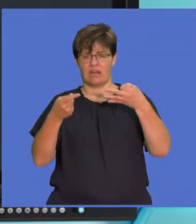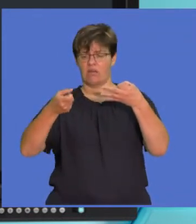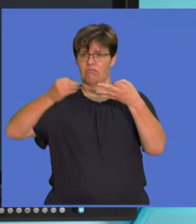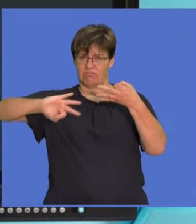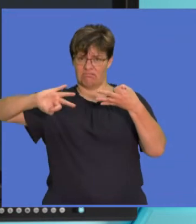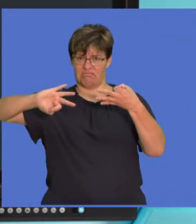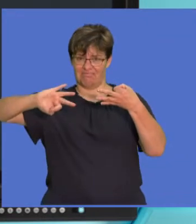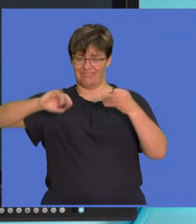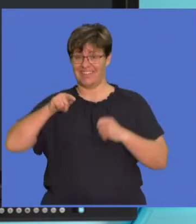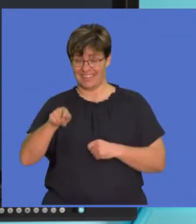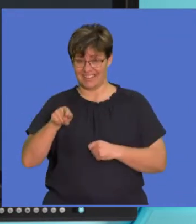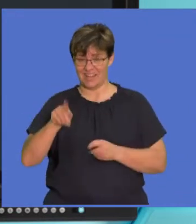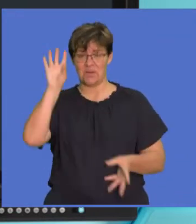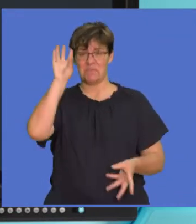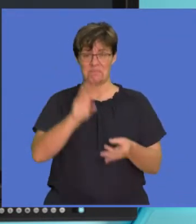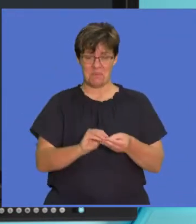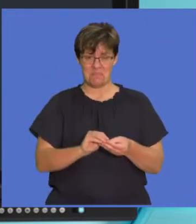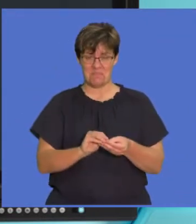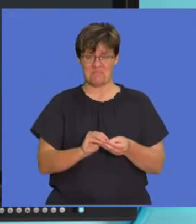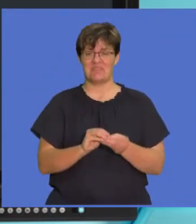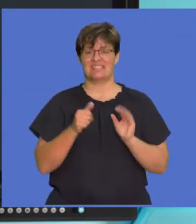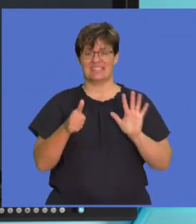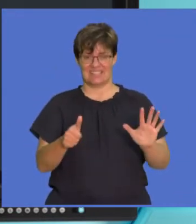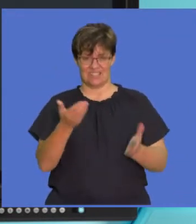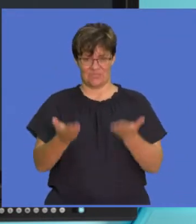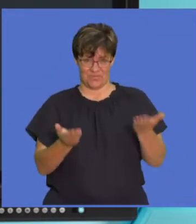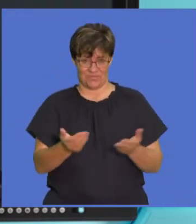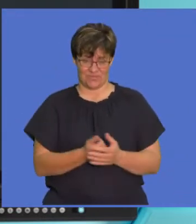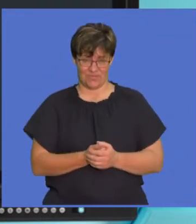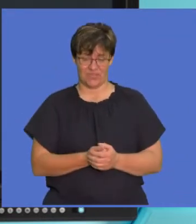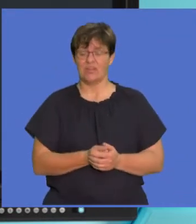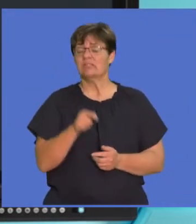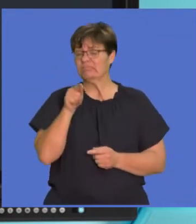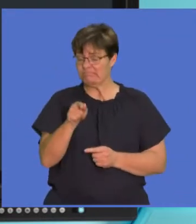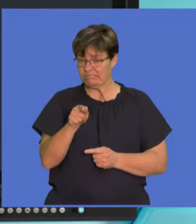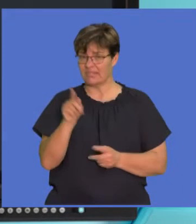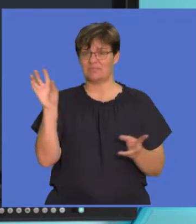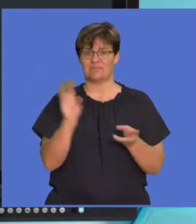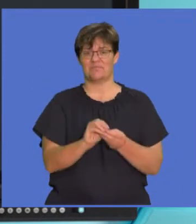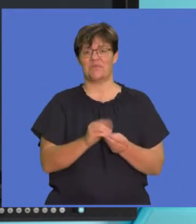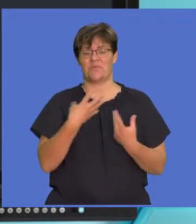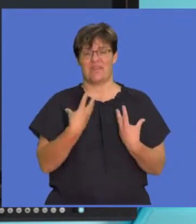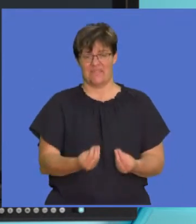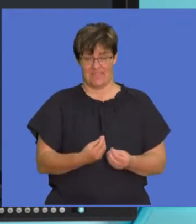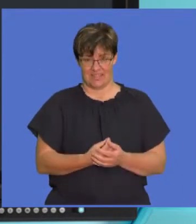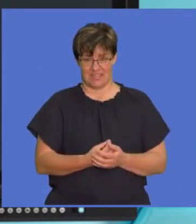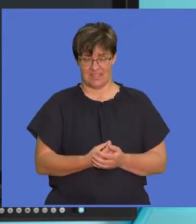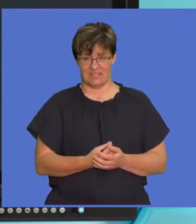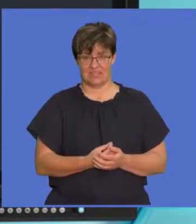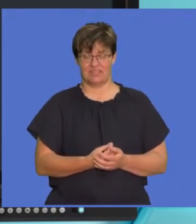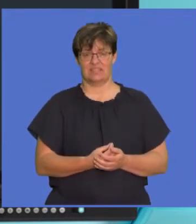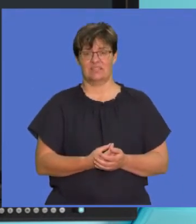our total number of ratios to then be 6, right? Because that's the number of ratios that we are dealing with